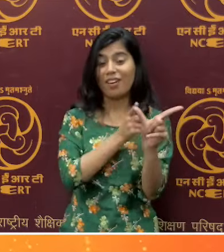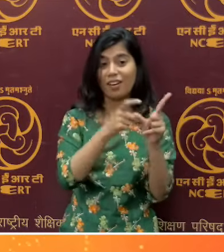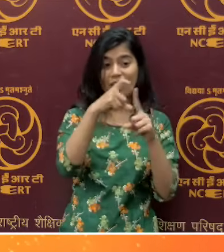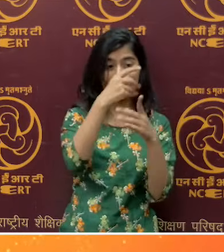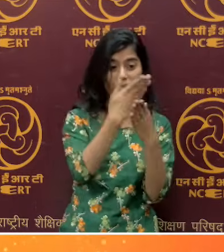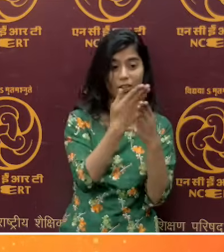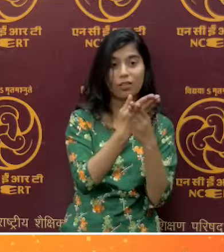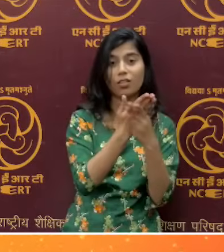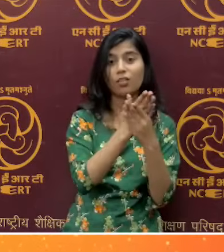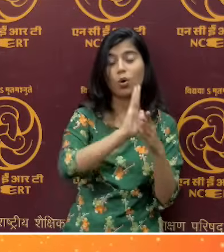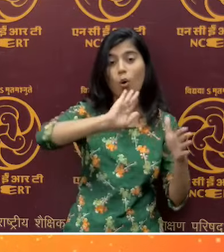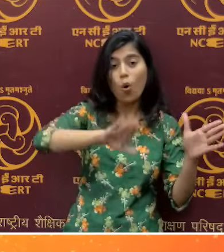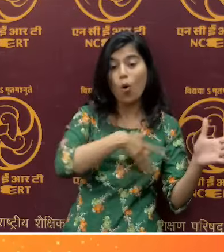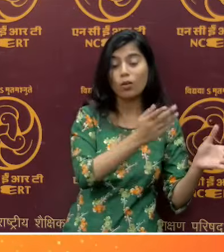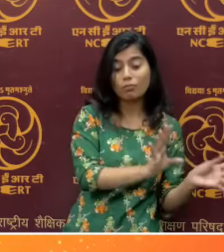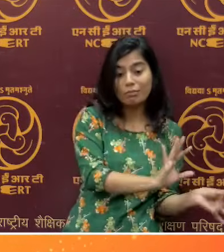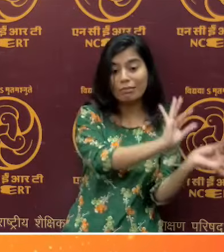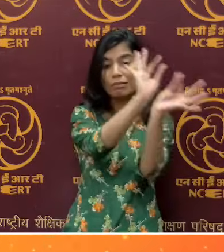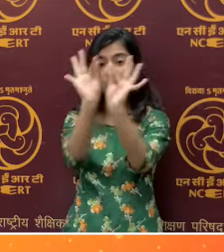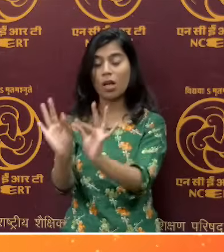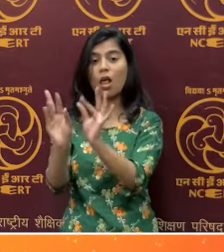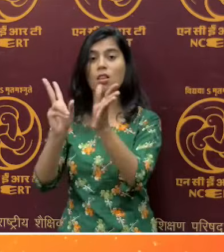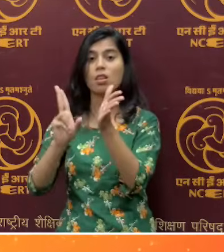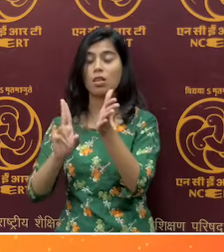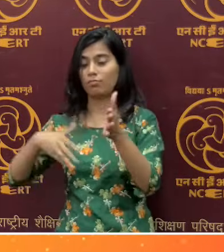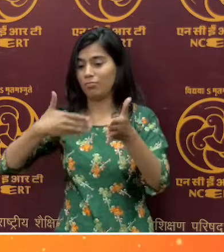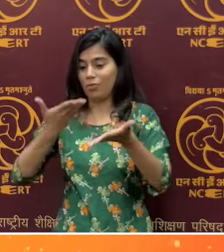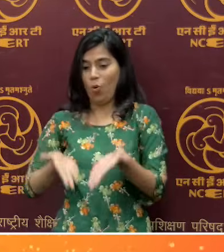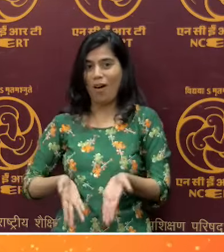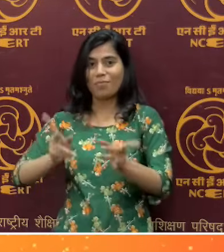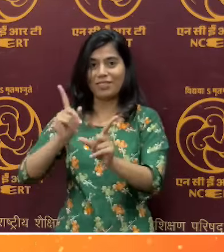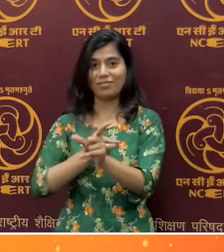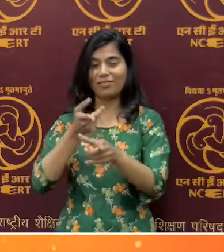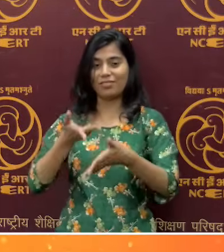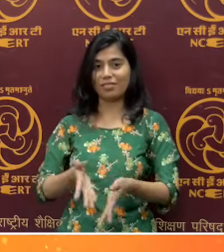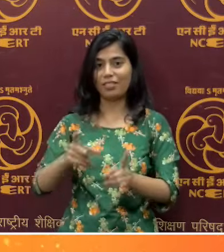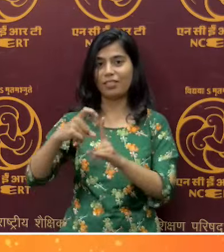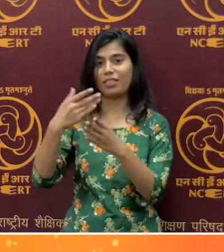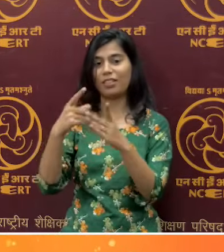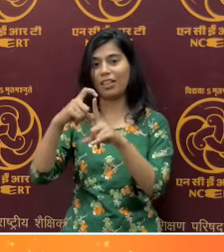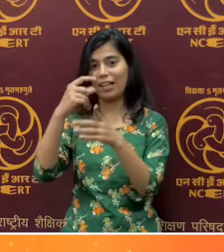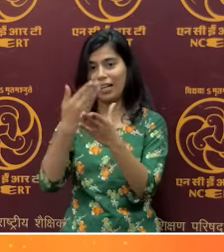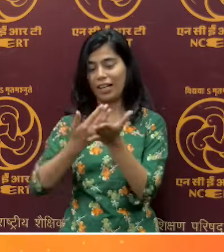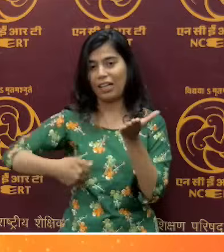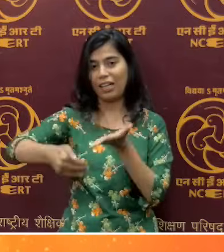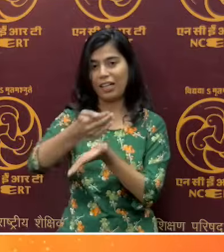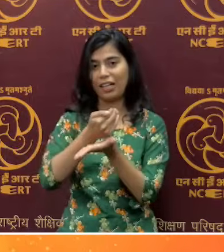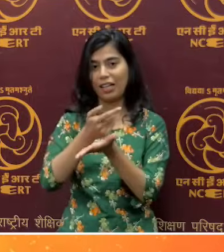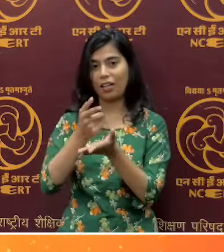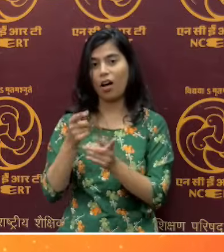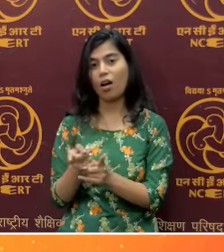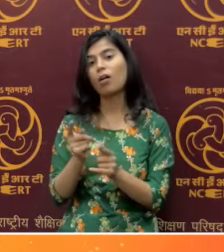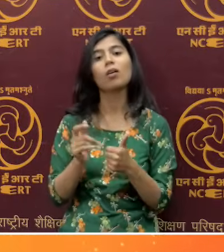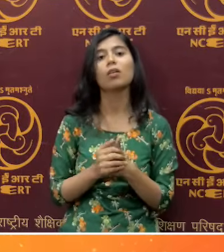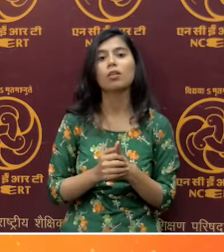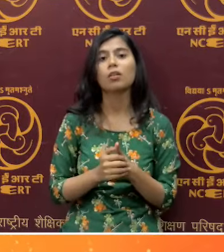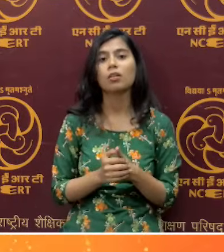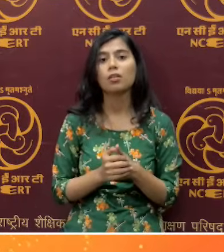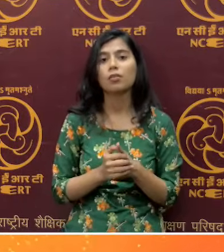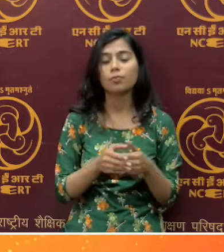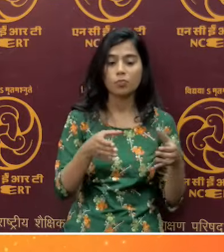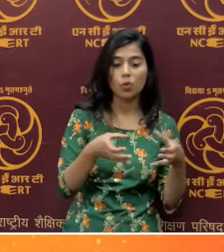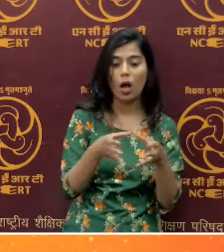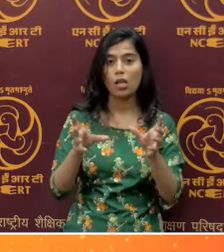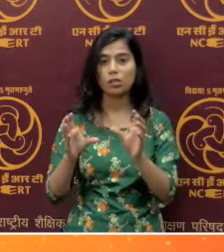it from this next year data, the current year. Right. So there are 3 options to add a student into the particular class or section.